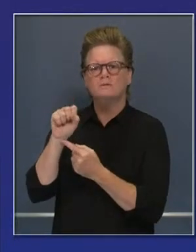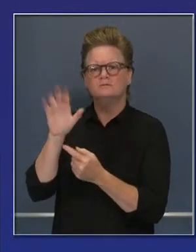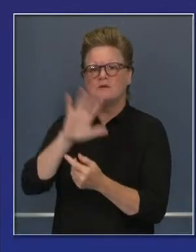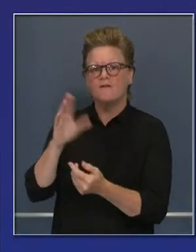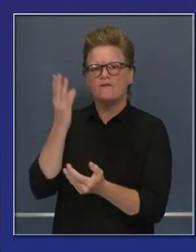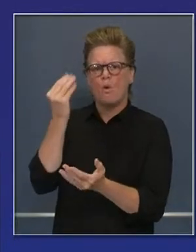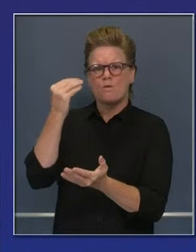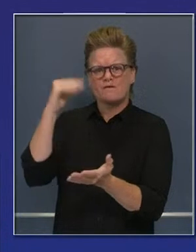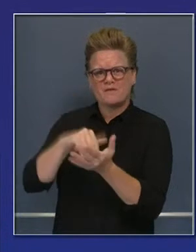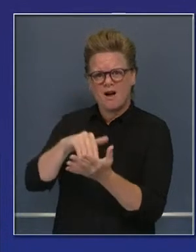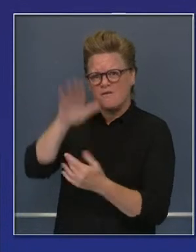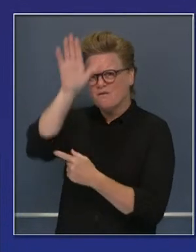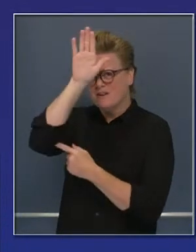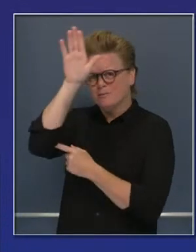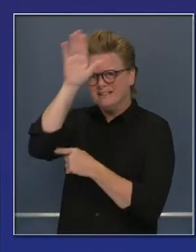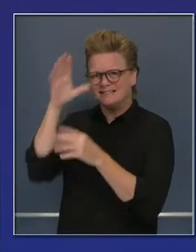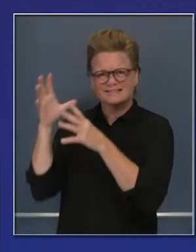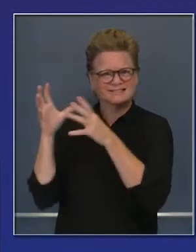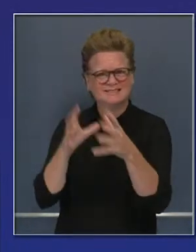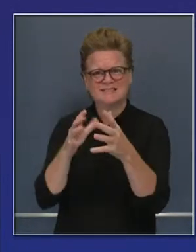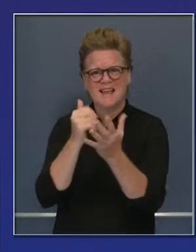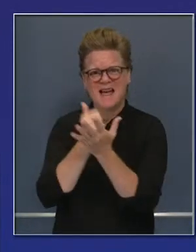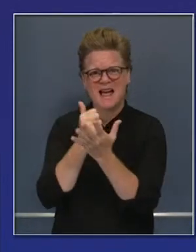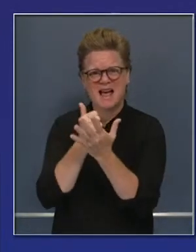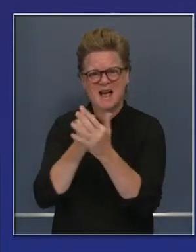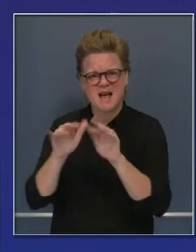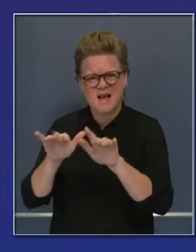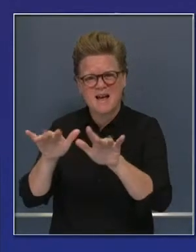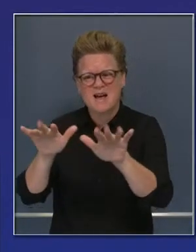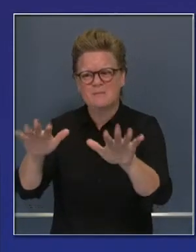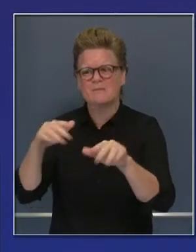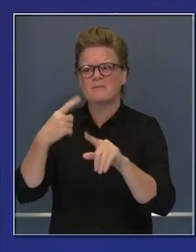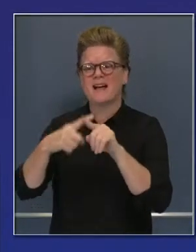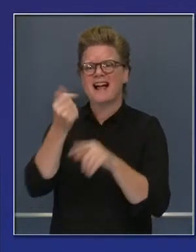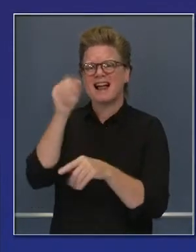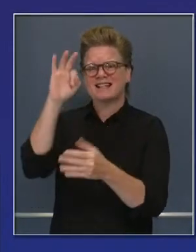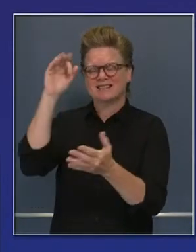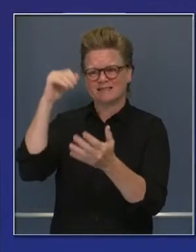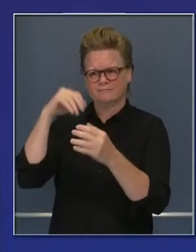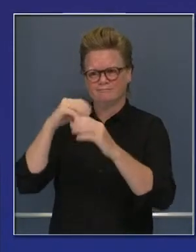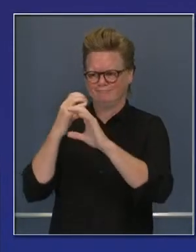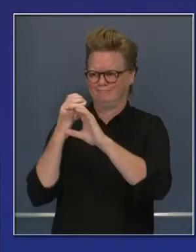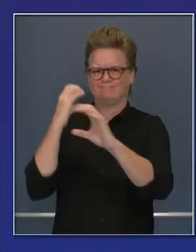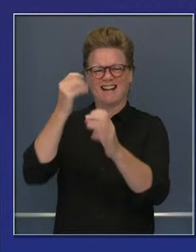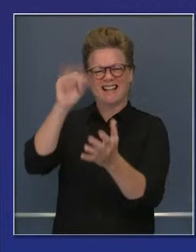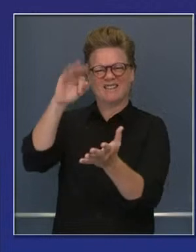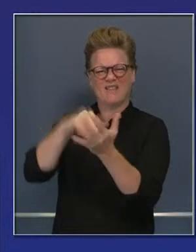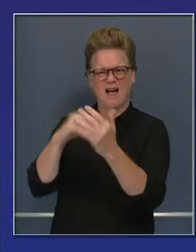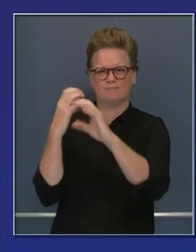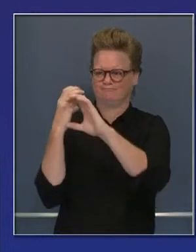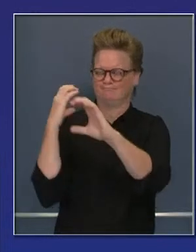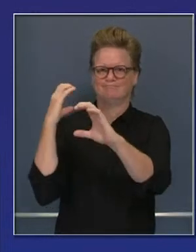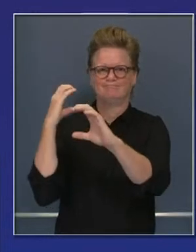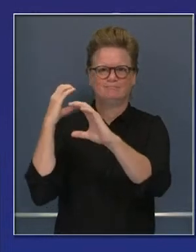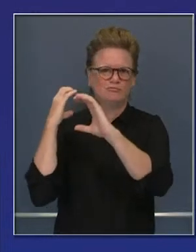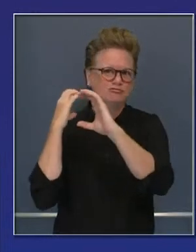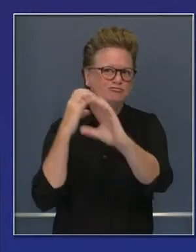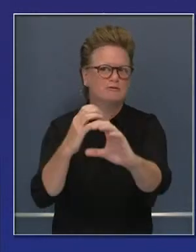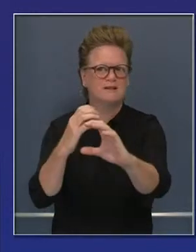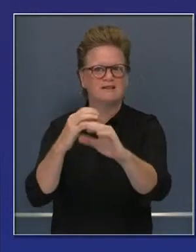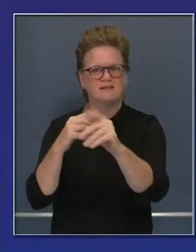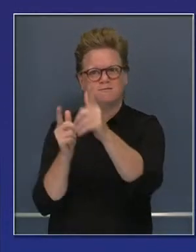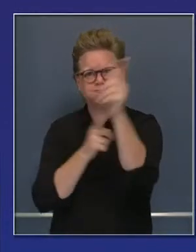to work on these fires, over 1,900 engines. Those include, by the way, engines that have come out of state and engines and